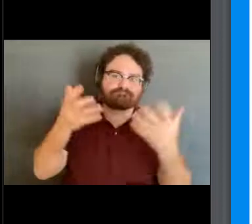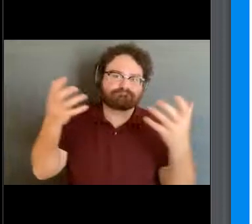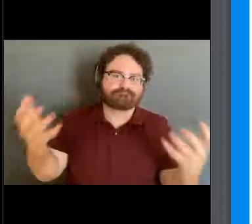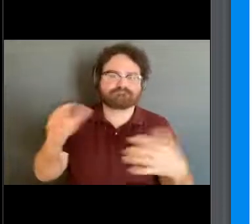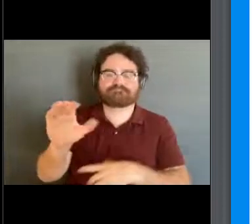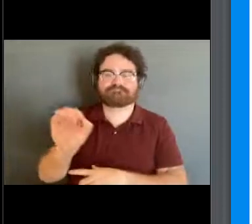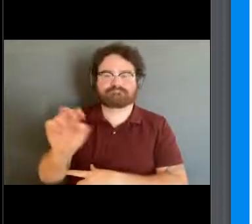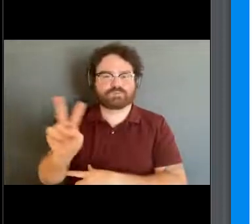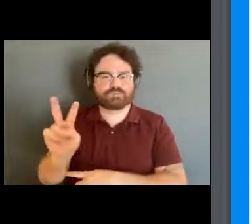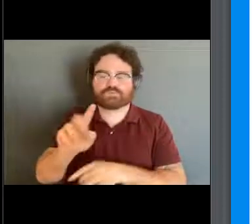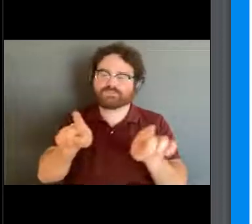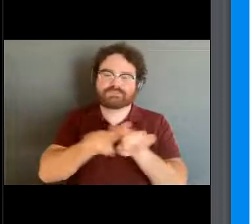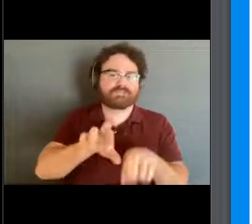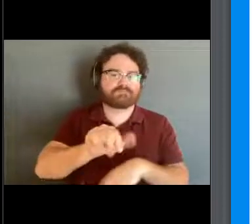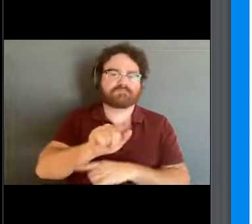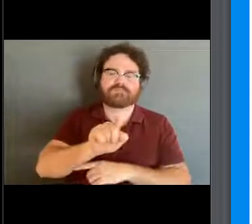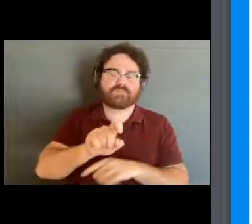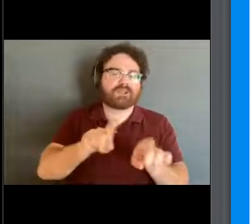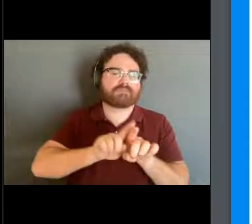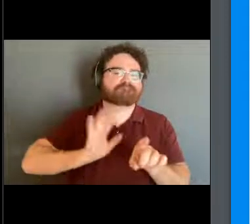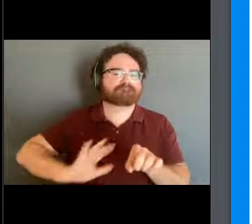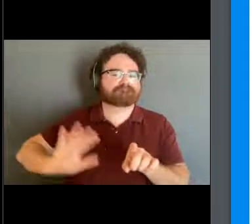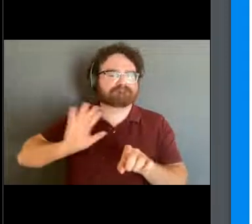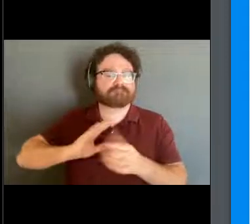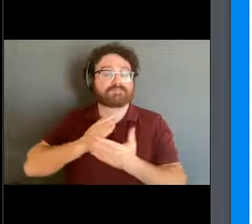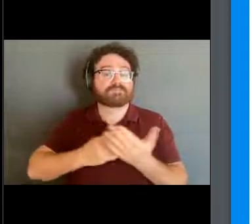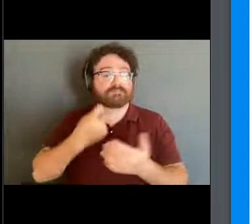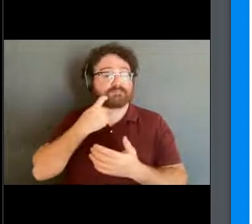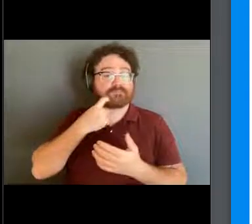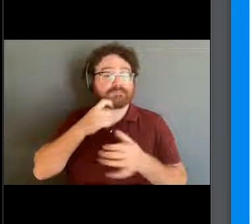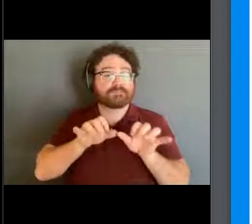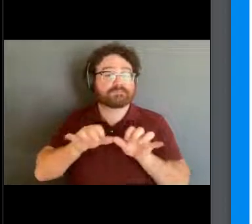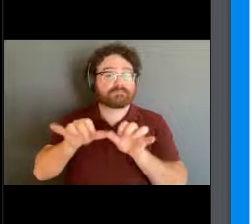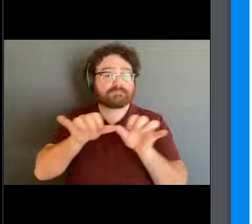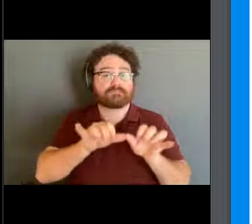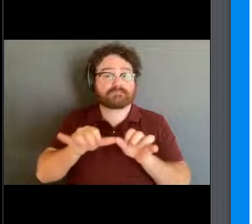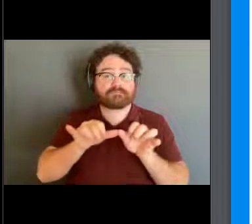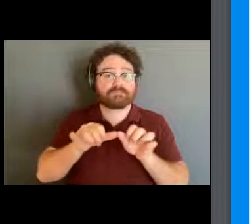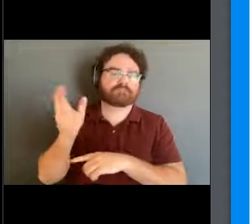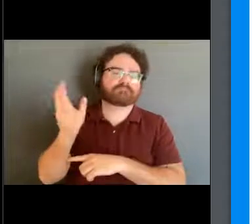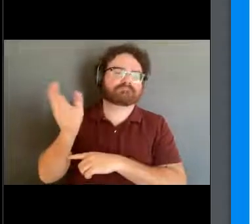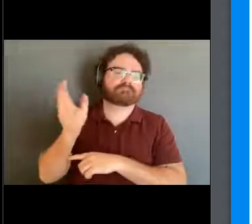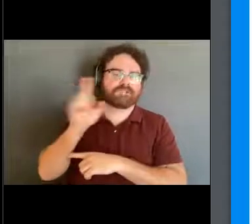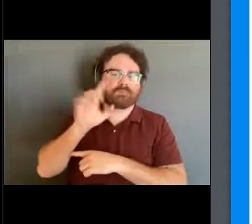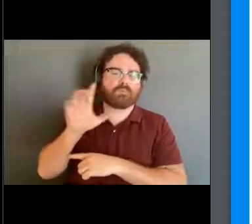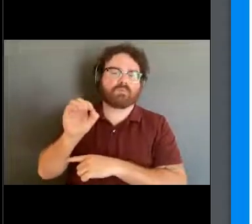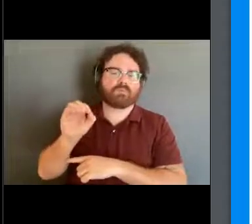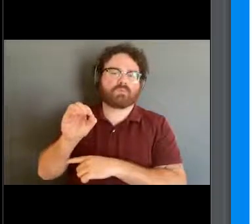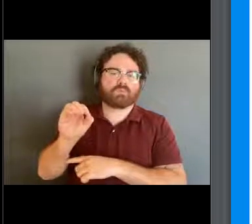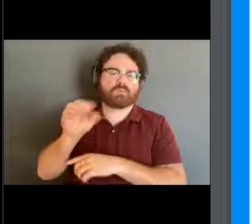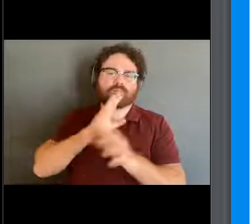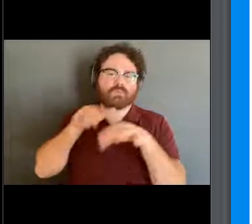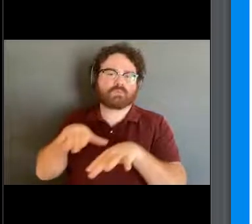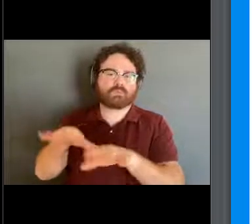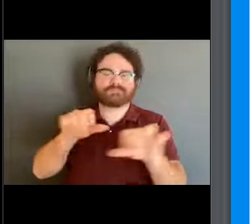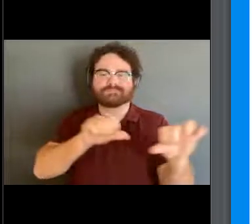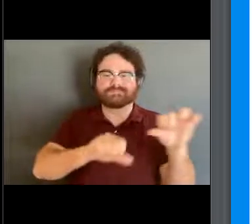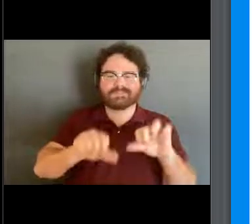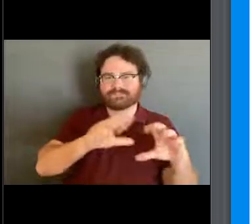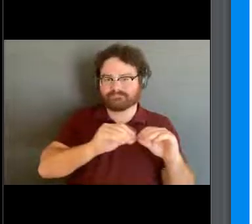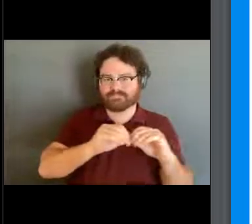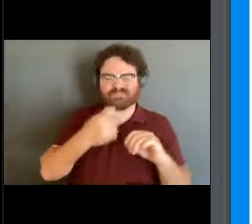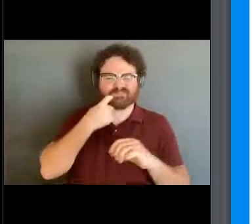has in the past. And some of the most recent measurements presented at Ocean Sciences meeting this past year has